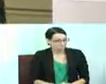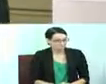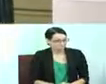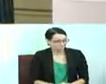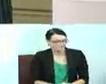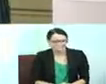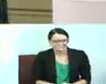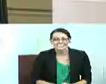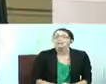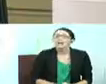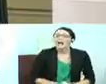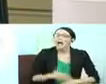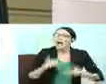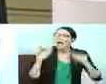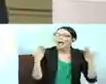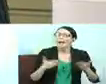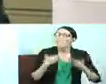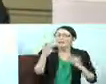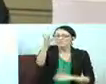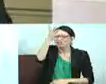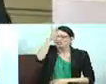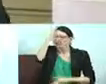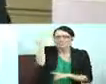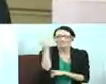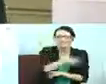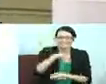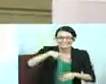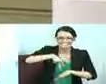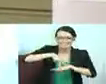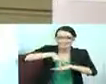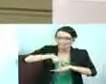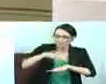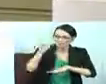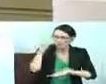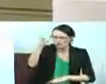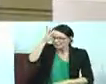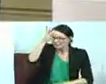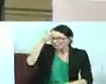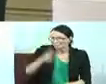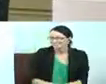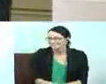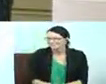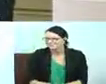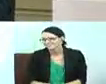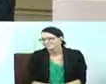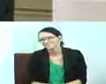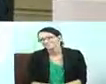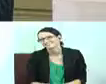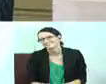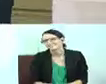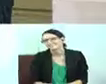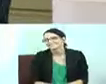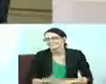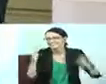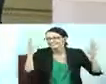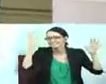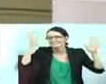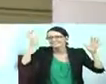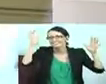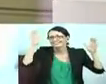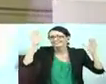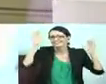We want to say a big happy Father's Day. If you're a dad, stand up, or grandfather, let us recognize you.